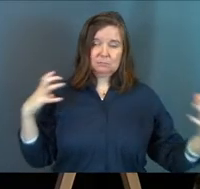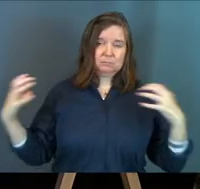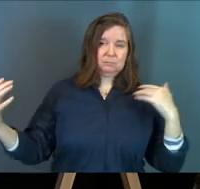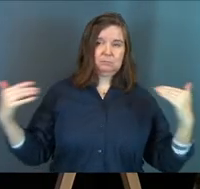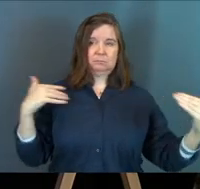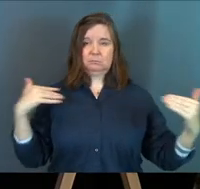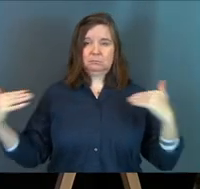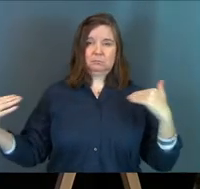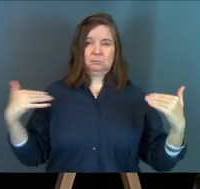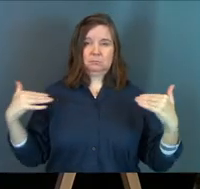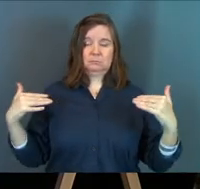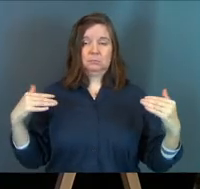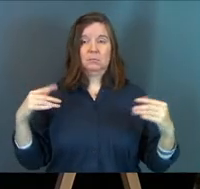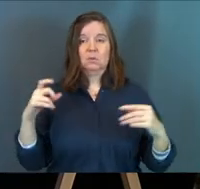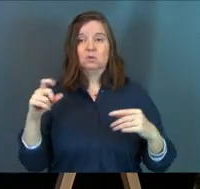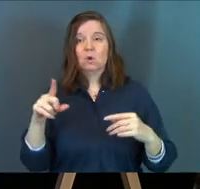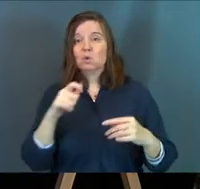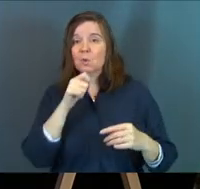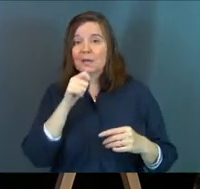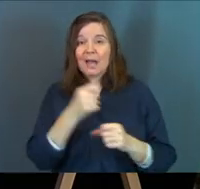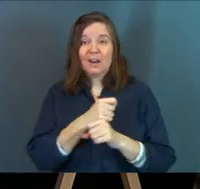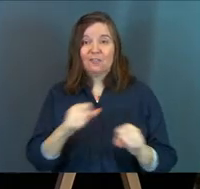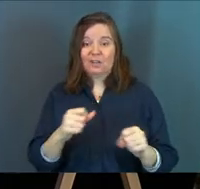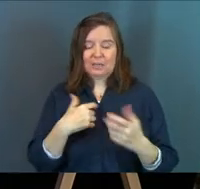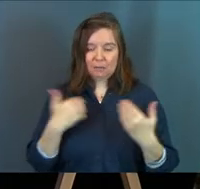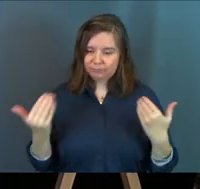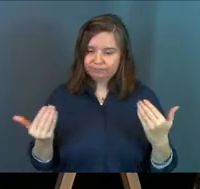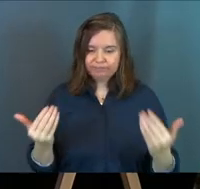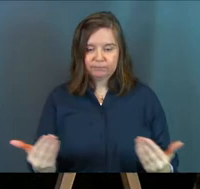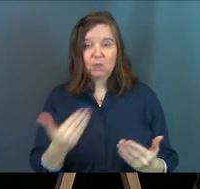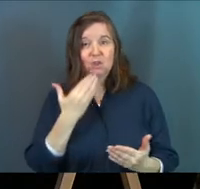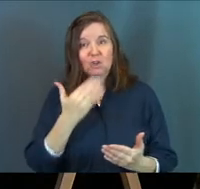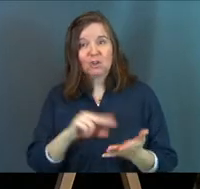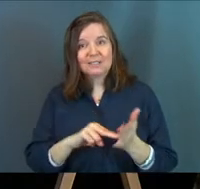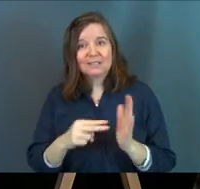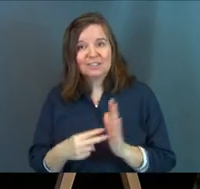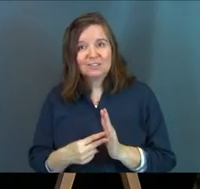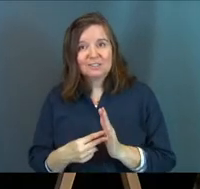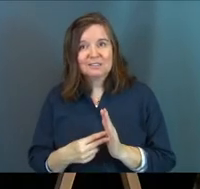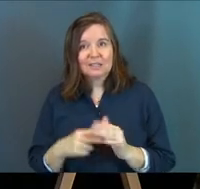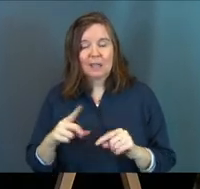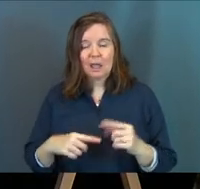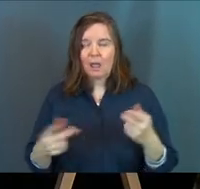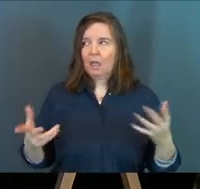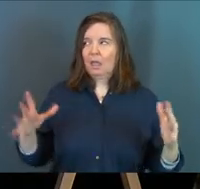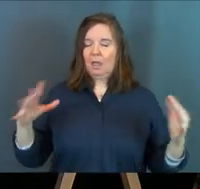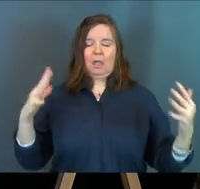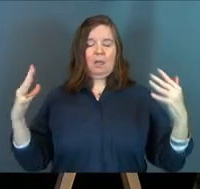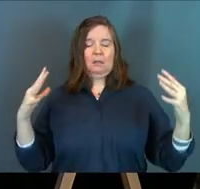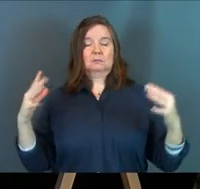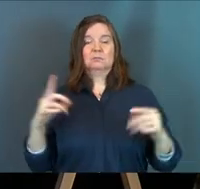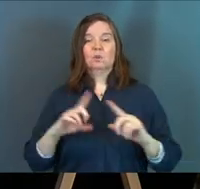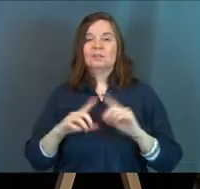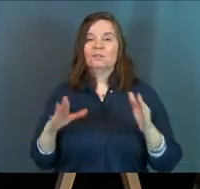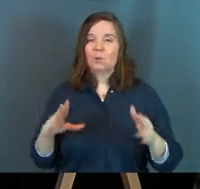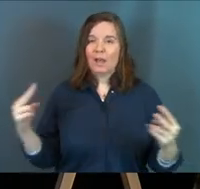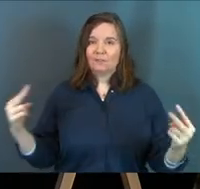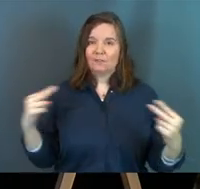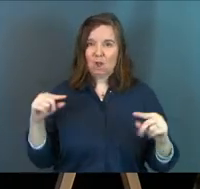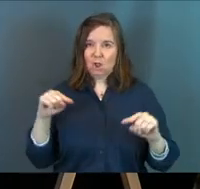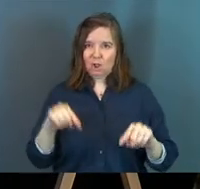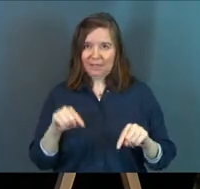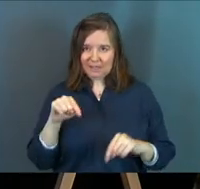constantly fighting each other. So you are not free to carry out your good intentions." It's just a different way of looking at